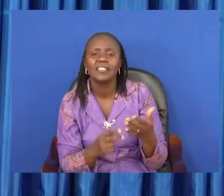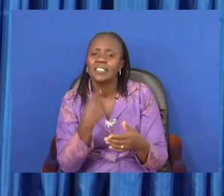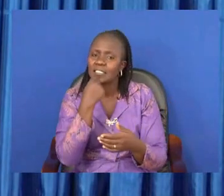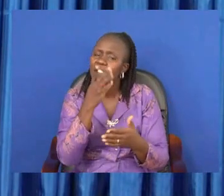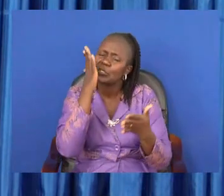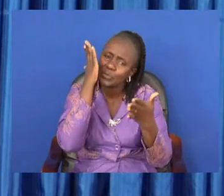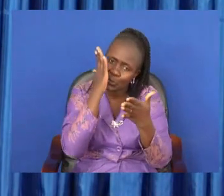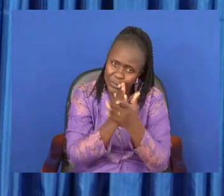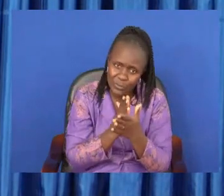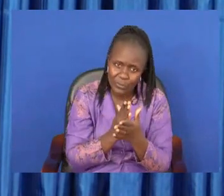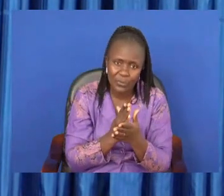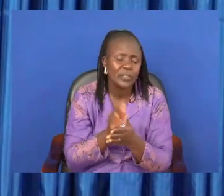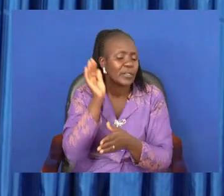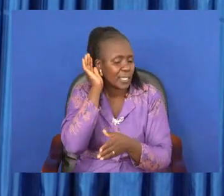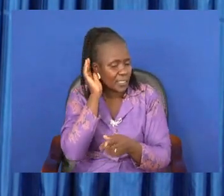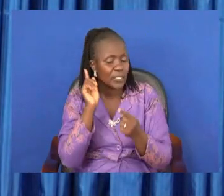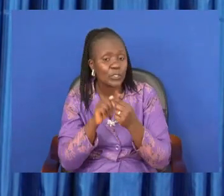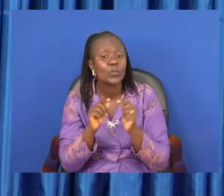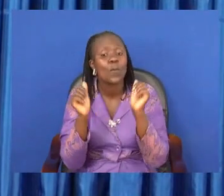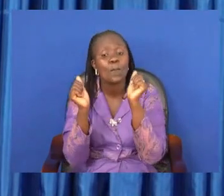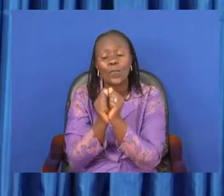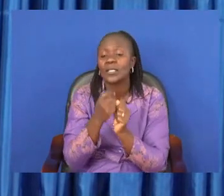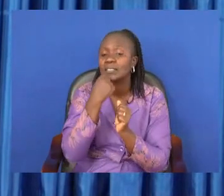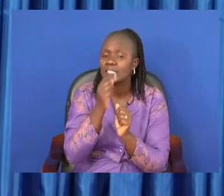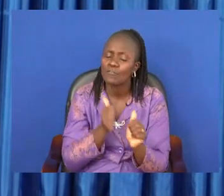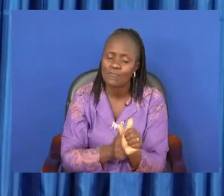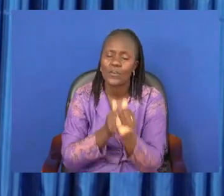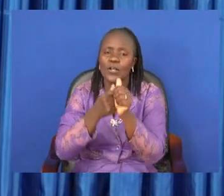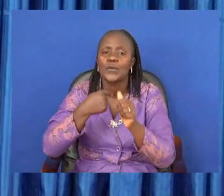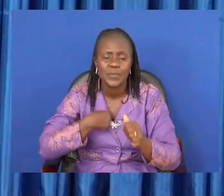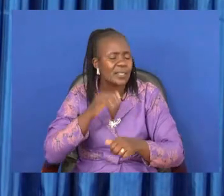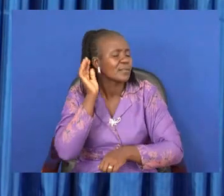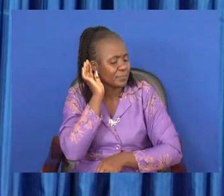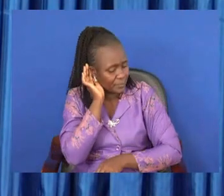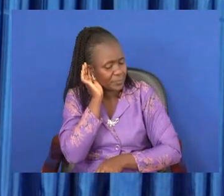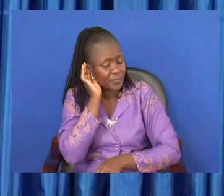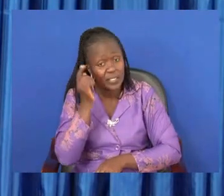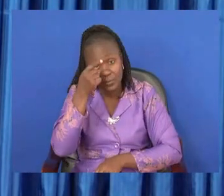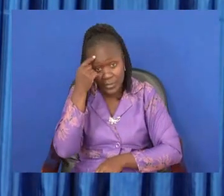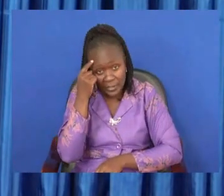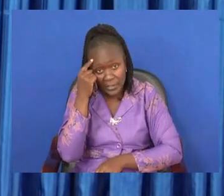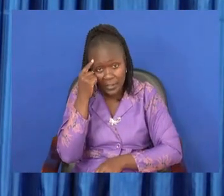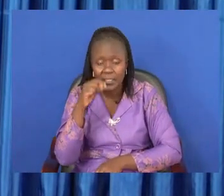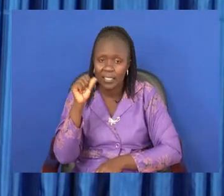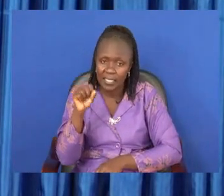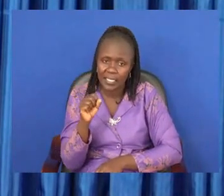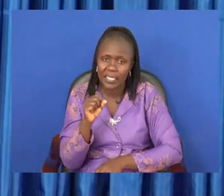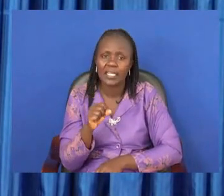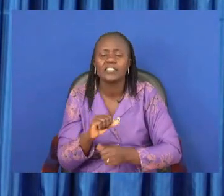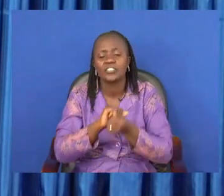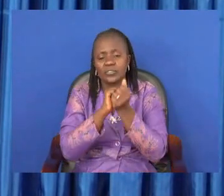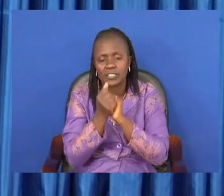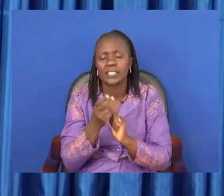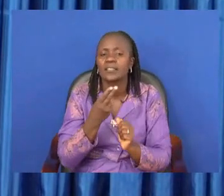say, surely we can listen to Paul as he tells us, follow me. We can listen to him because he will be able to influence